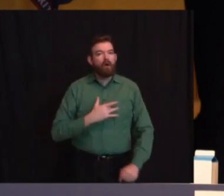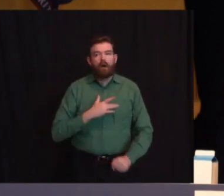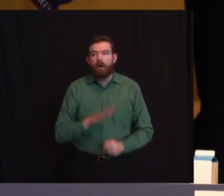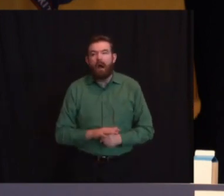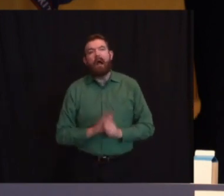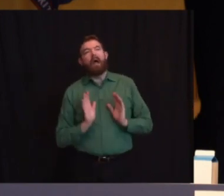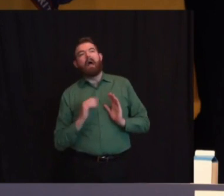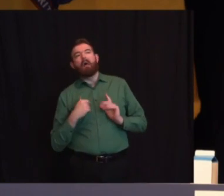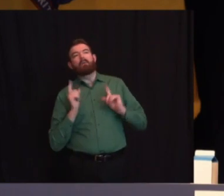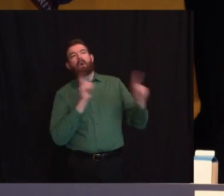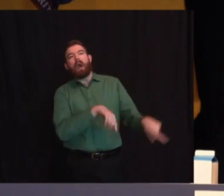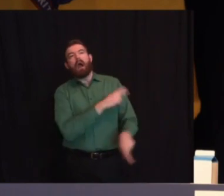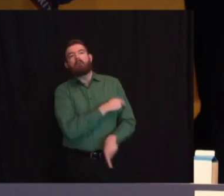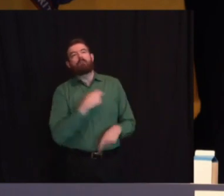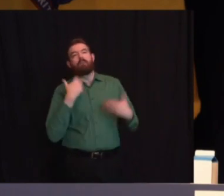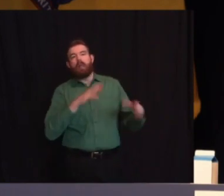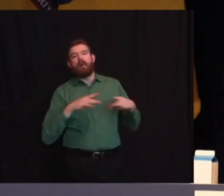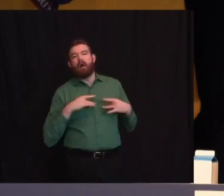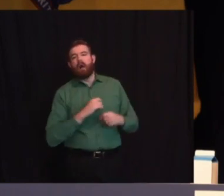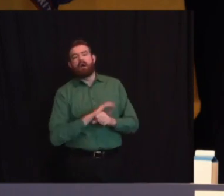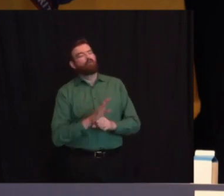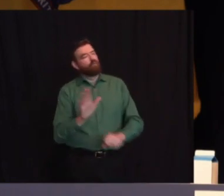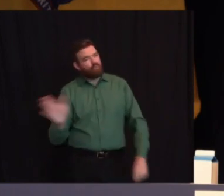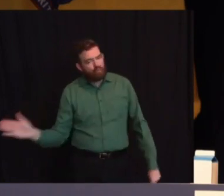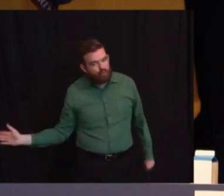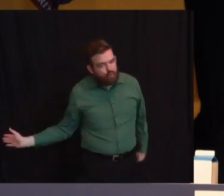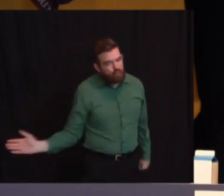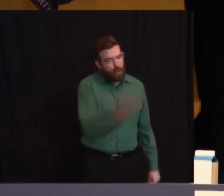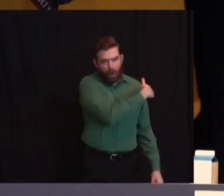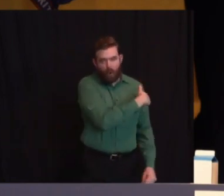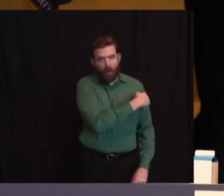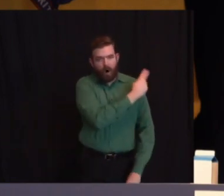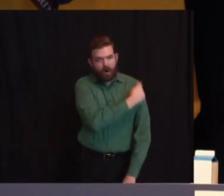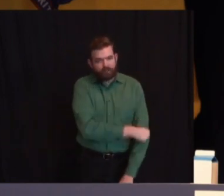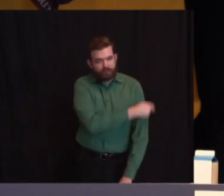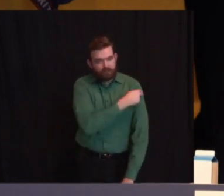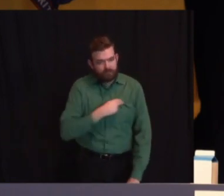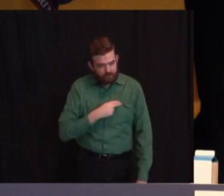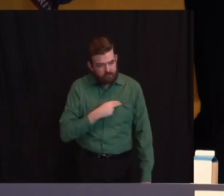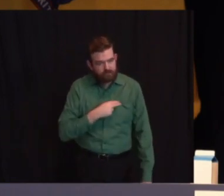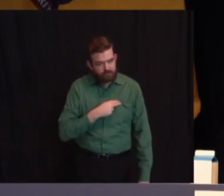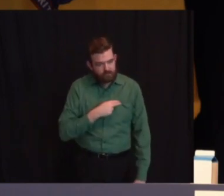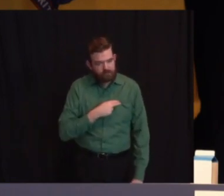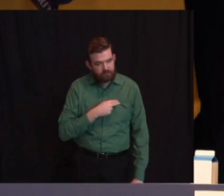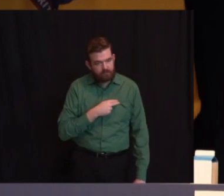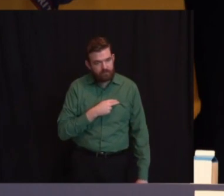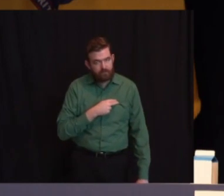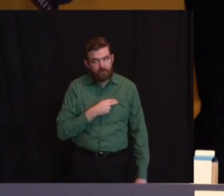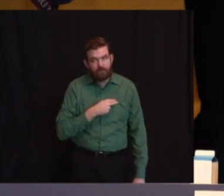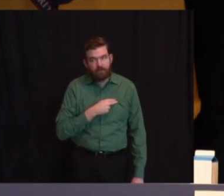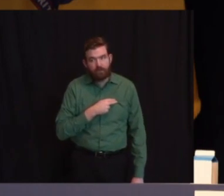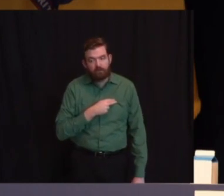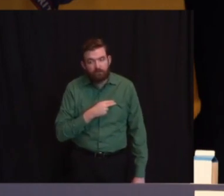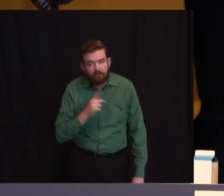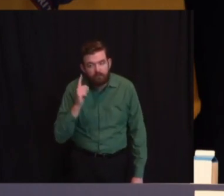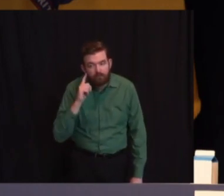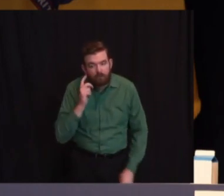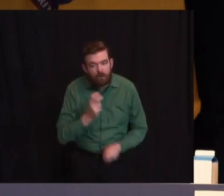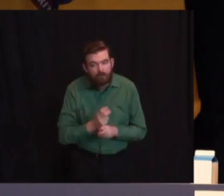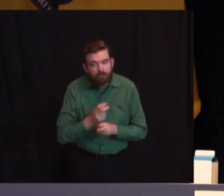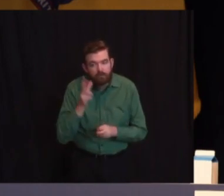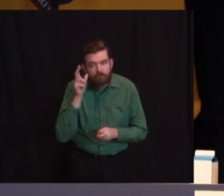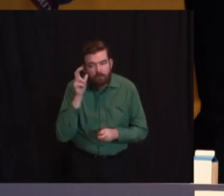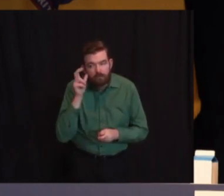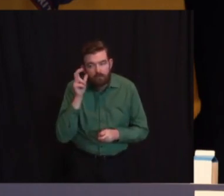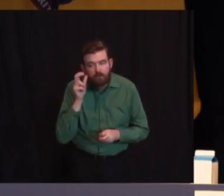Last evening, our hospitals reported 5,713 hospitalizations. As I reported, a decline of